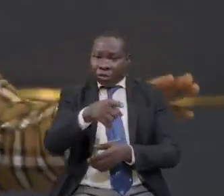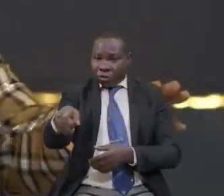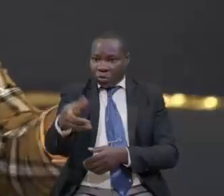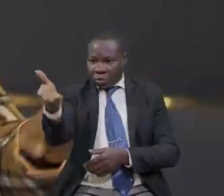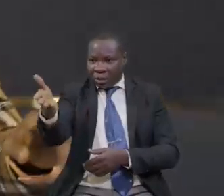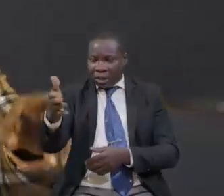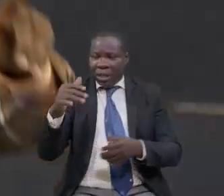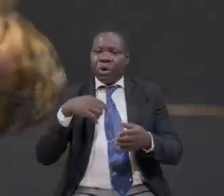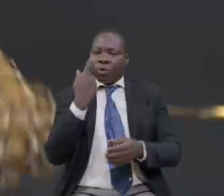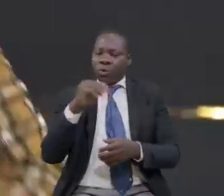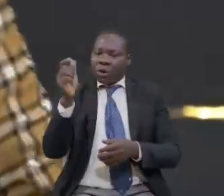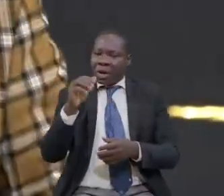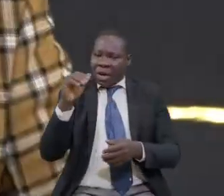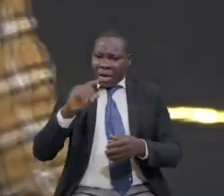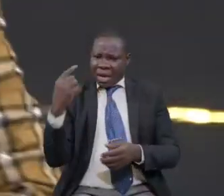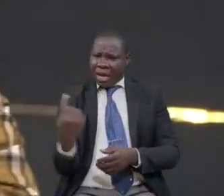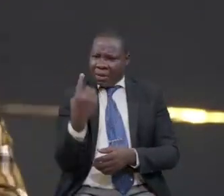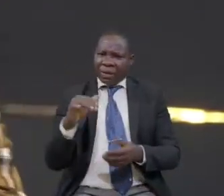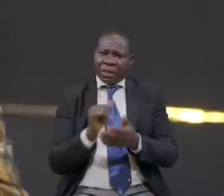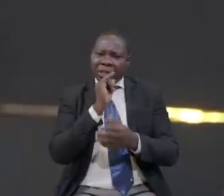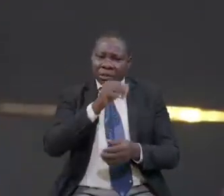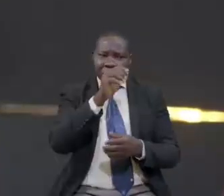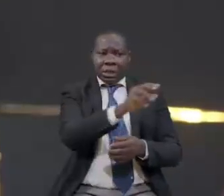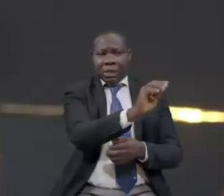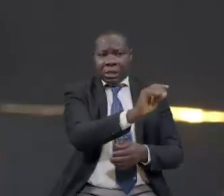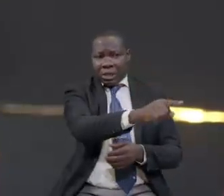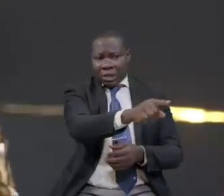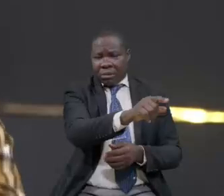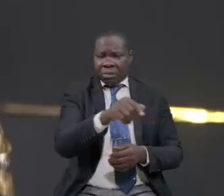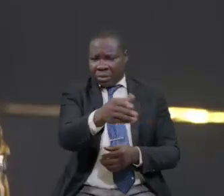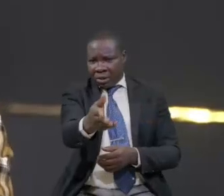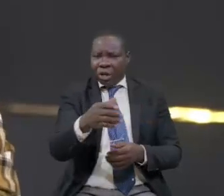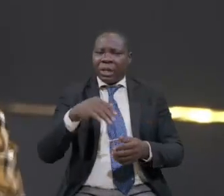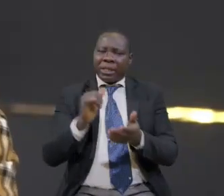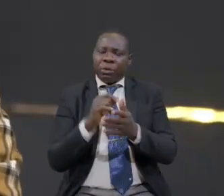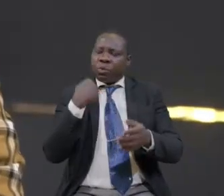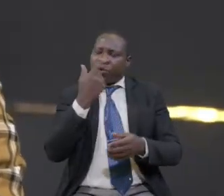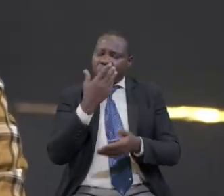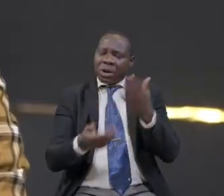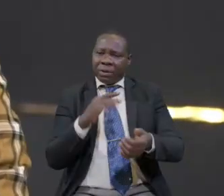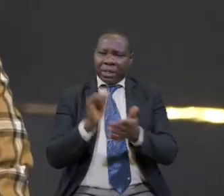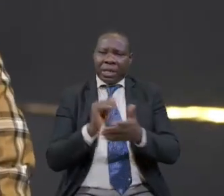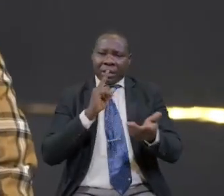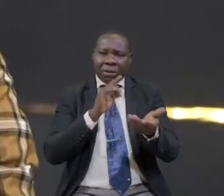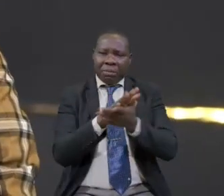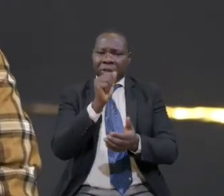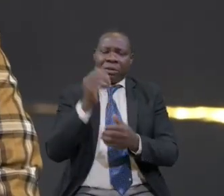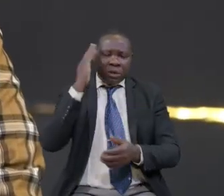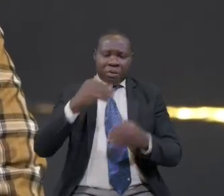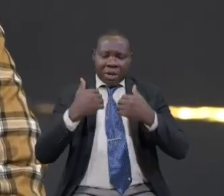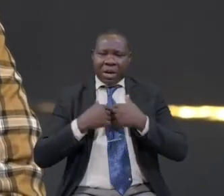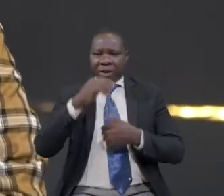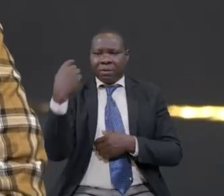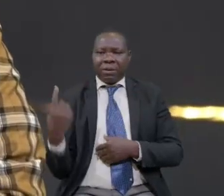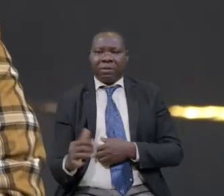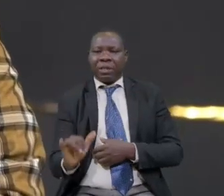there, whosoever will believe, you'll have everlasting life. You